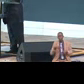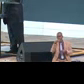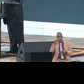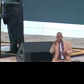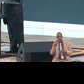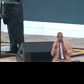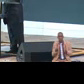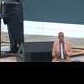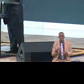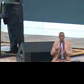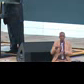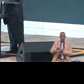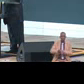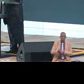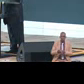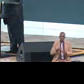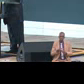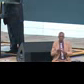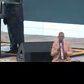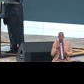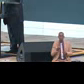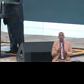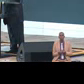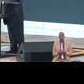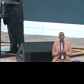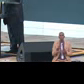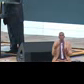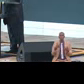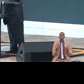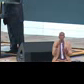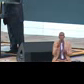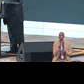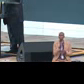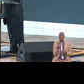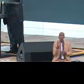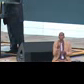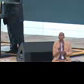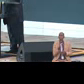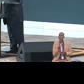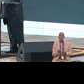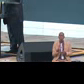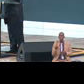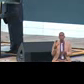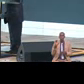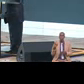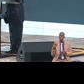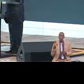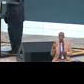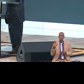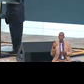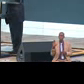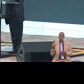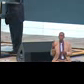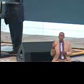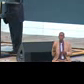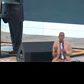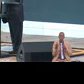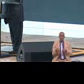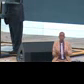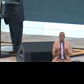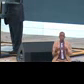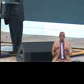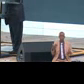it. Come out from among them. You've been an occultic man, a man in the gang. You want to